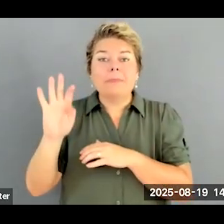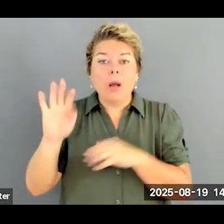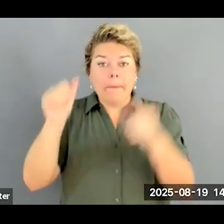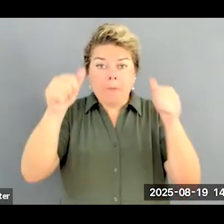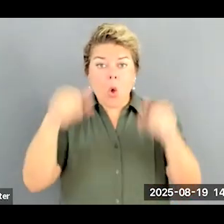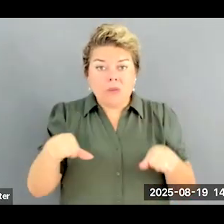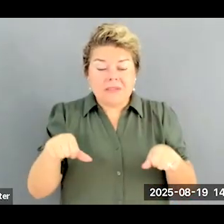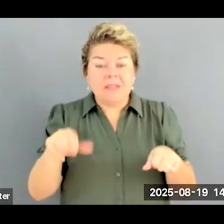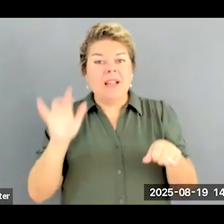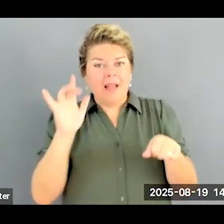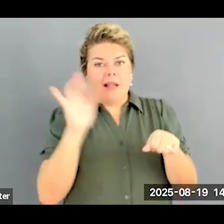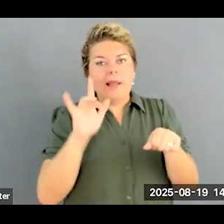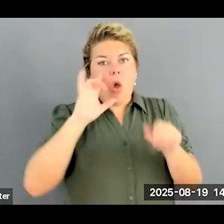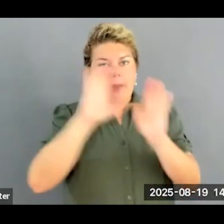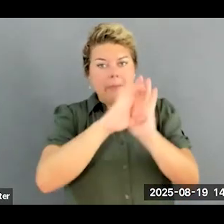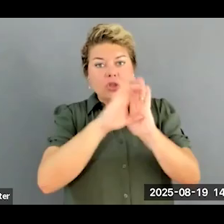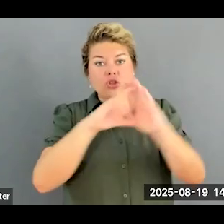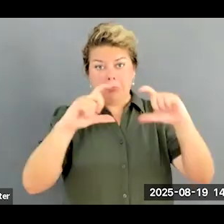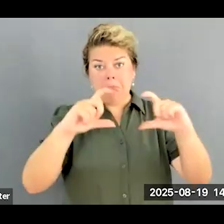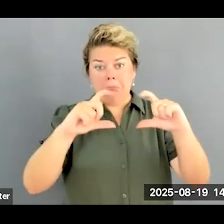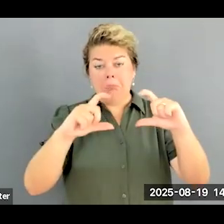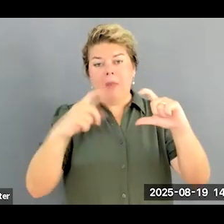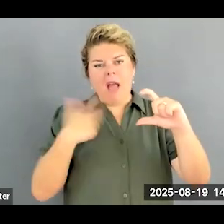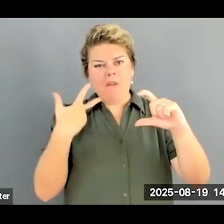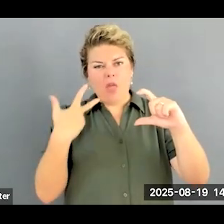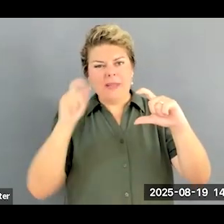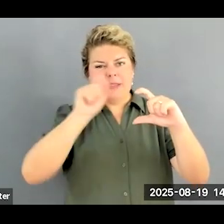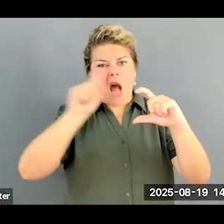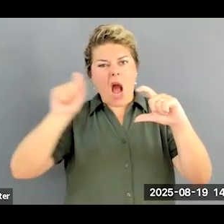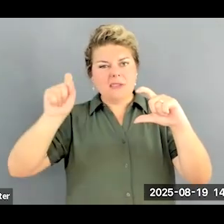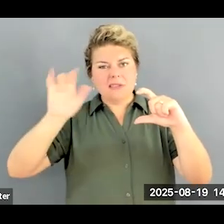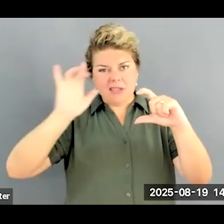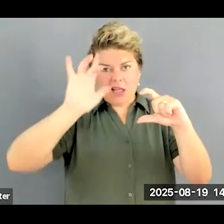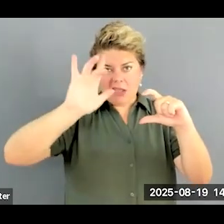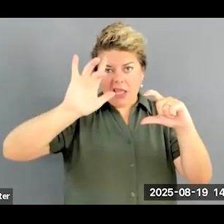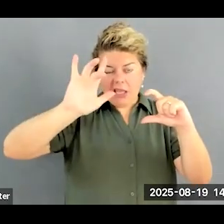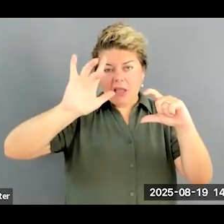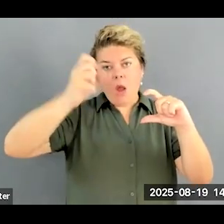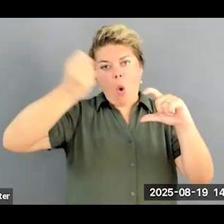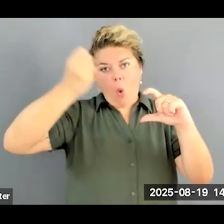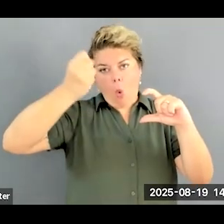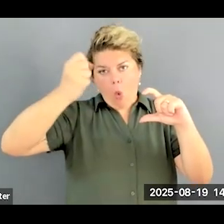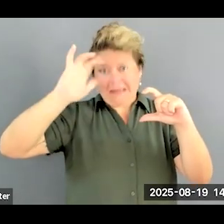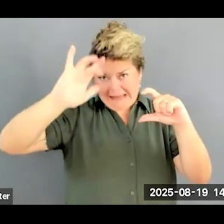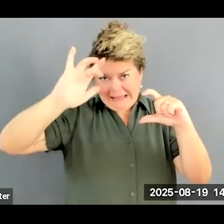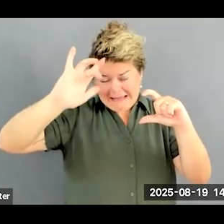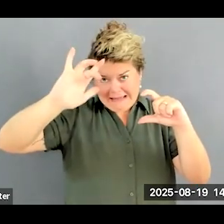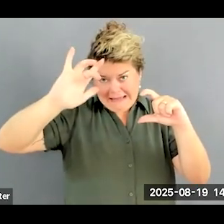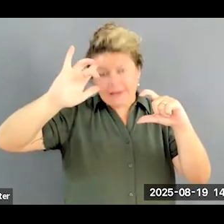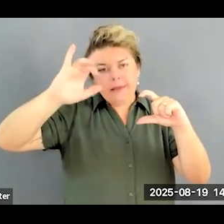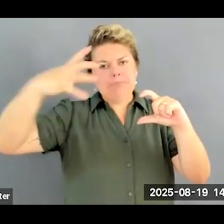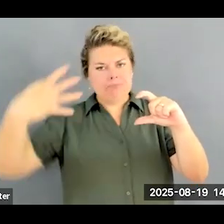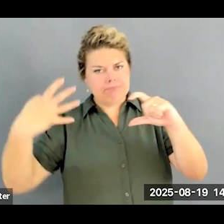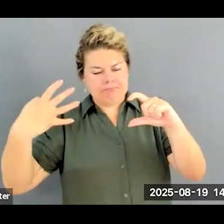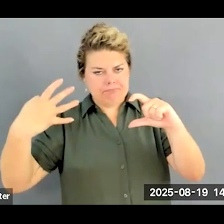specifically and tap on the photo. There would be three dots that appear in the top right, and you would tap on those and hold. For the same concept, we're looking